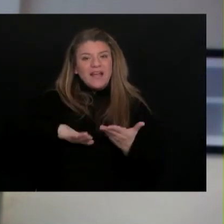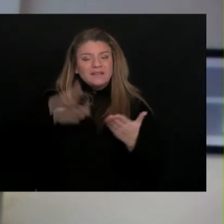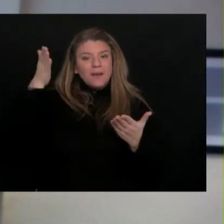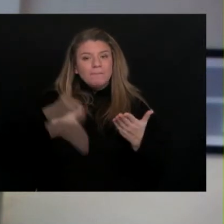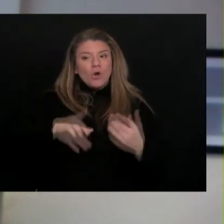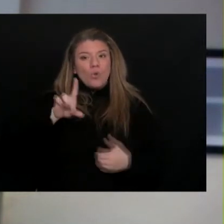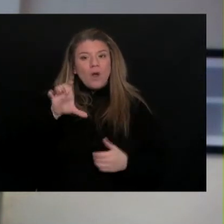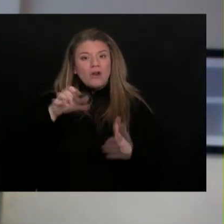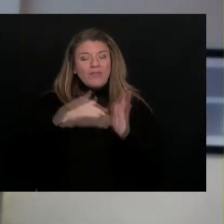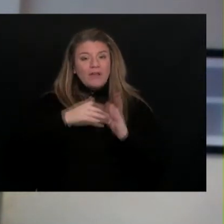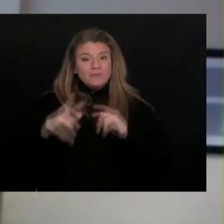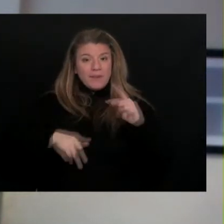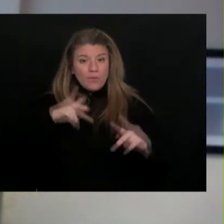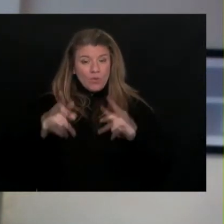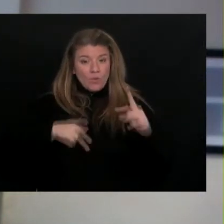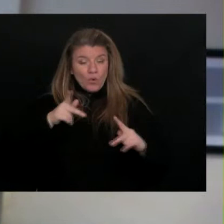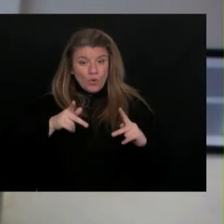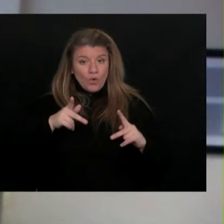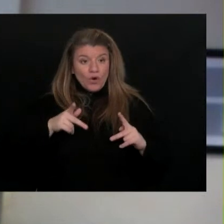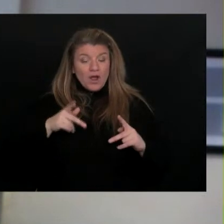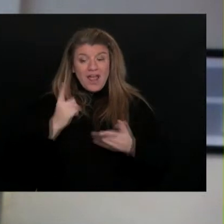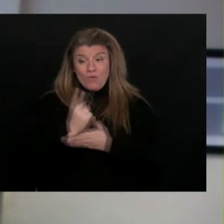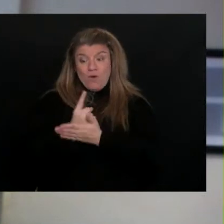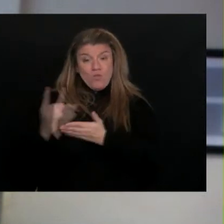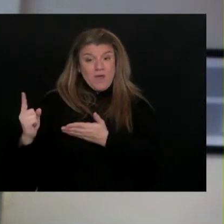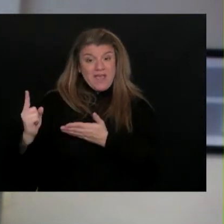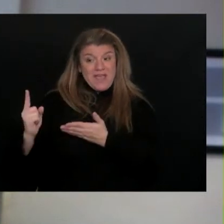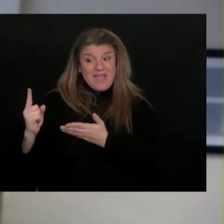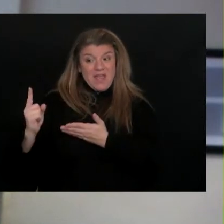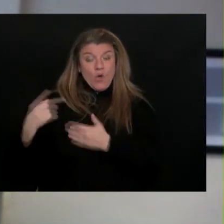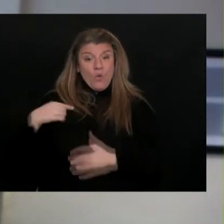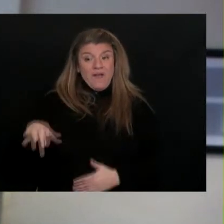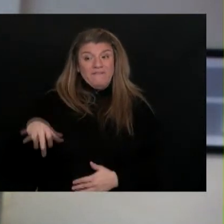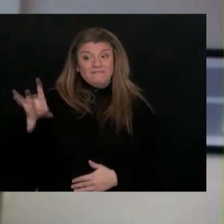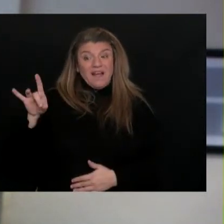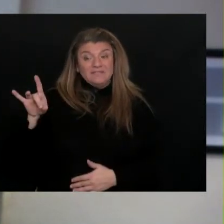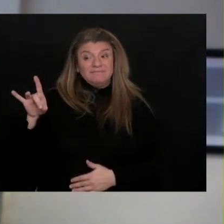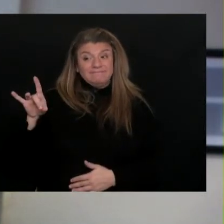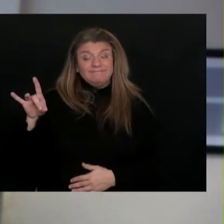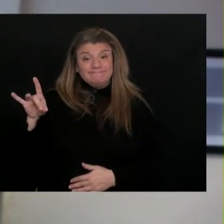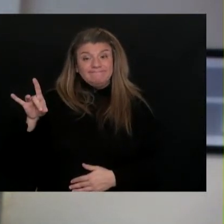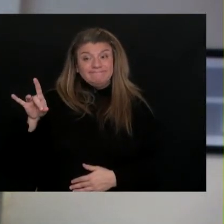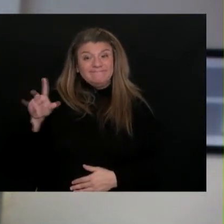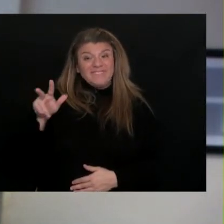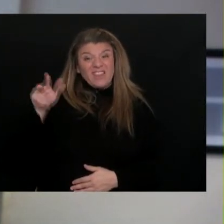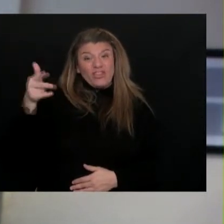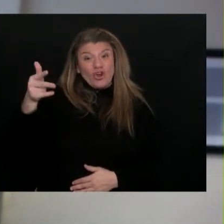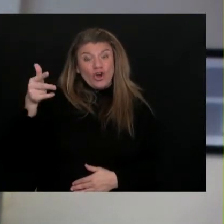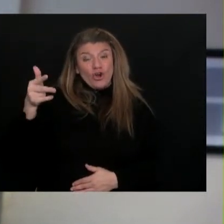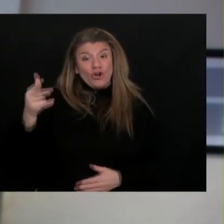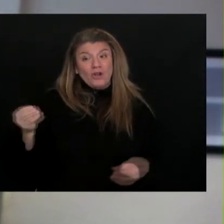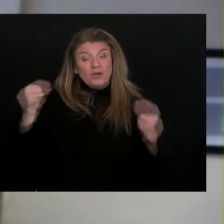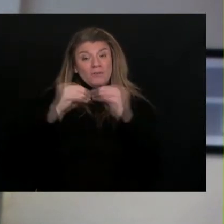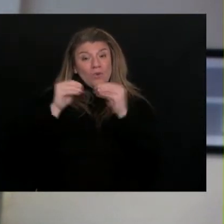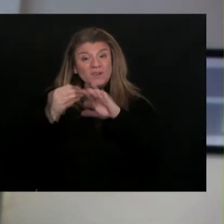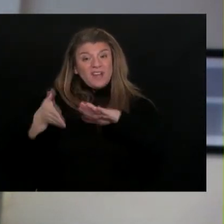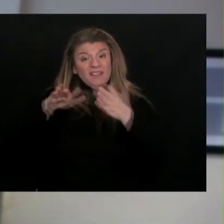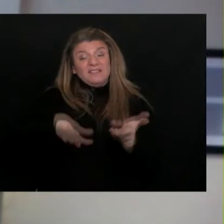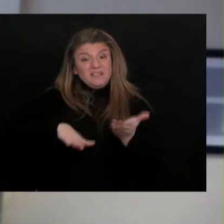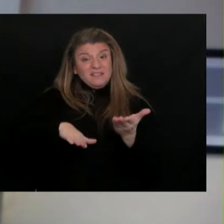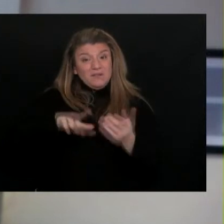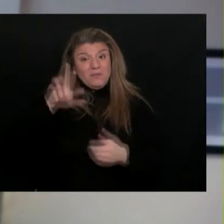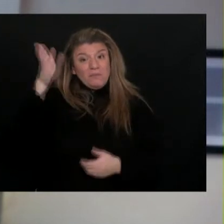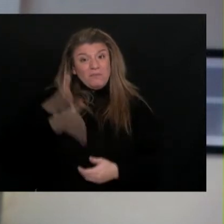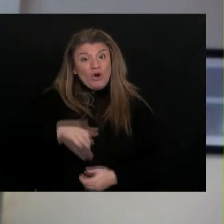100,000 people. And over the last week, we find ourselves the third most deaths per 100,000 people in the